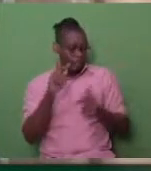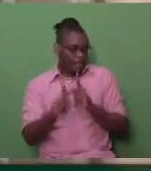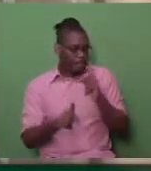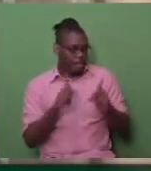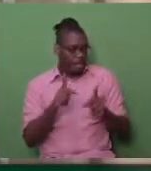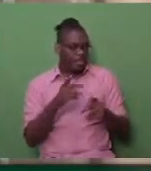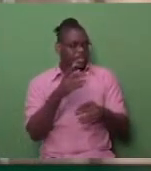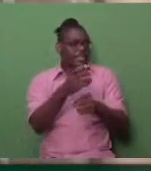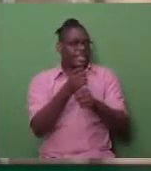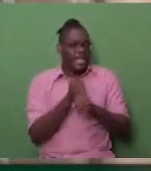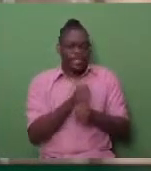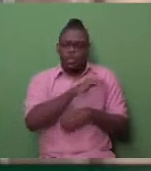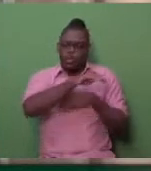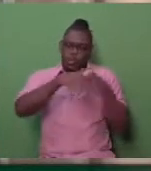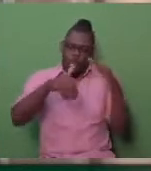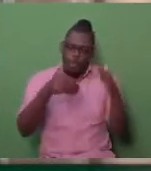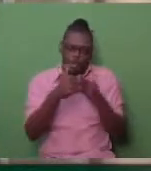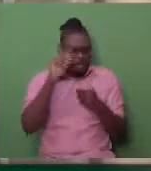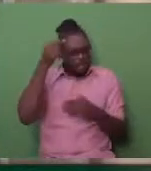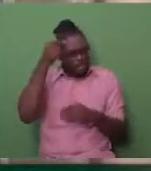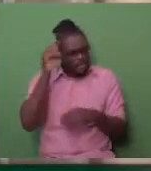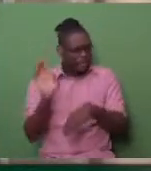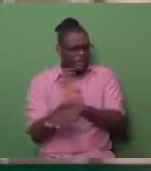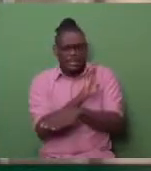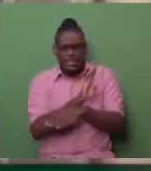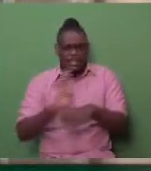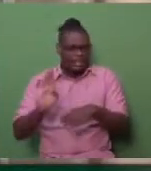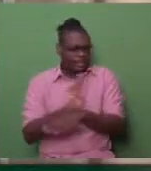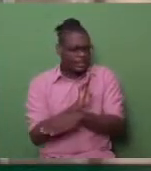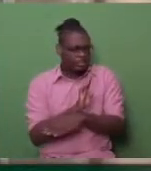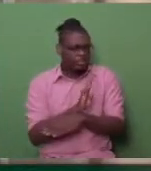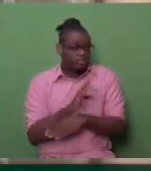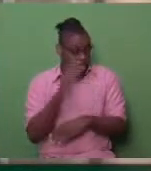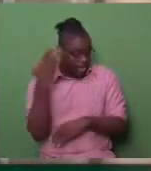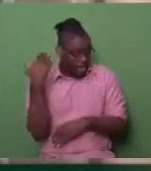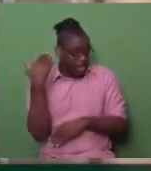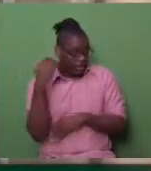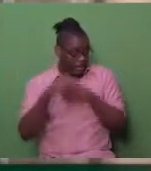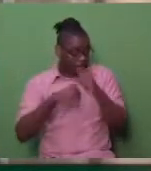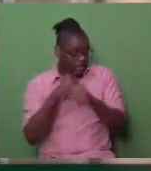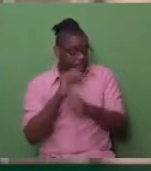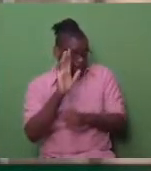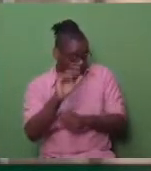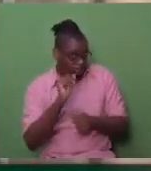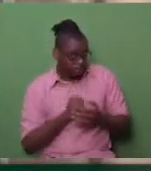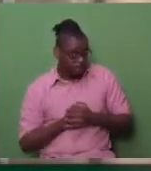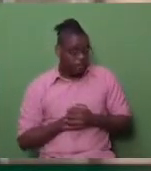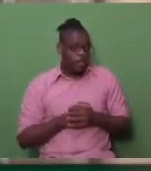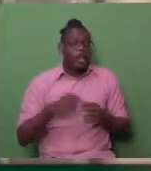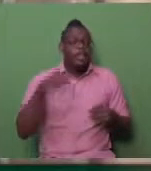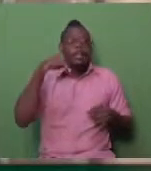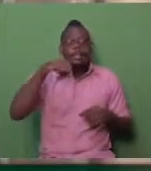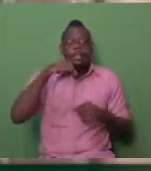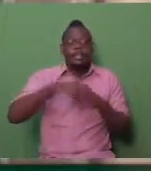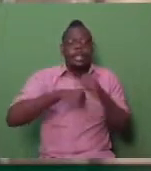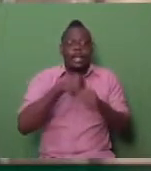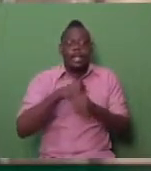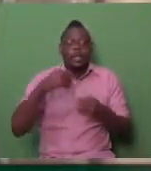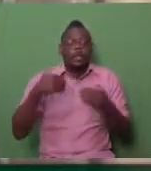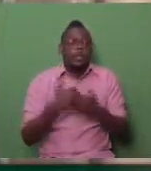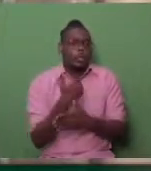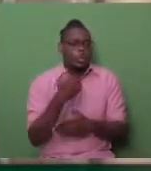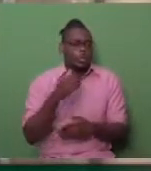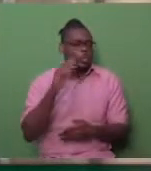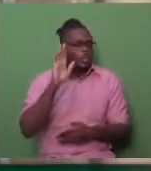government services with very little results from last year to this year. Minister in his presentation spoke about the ease of